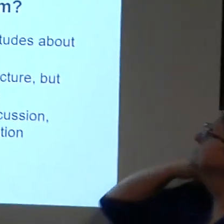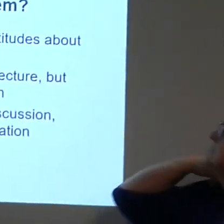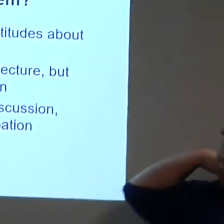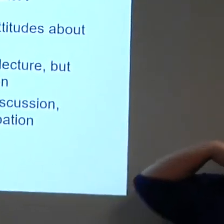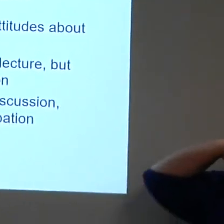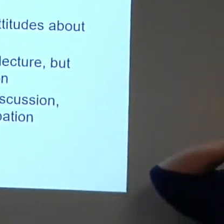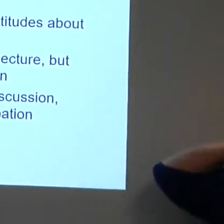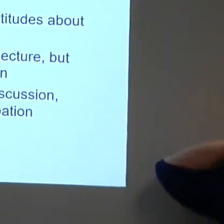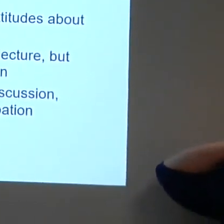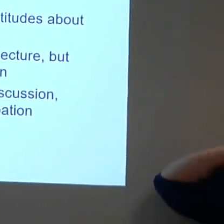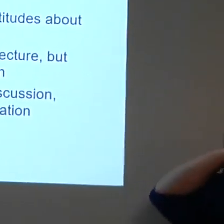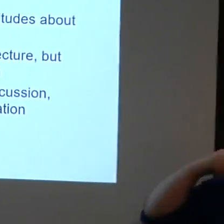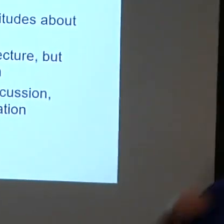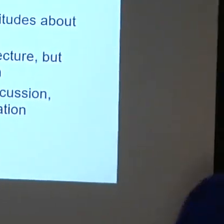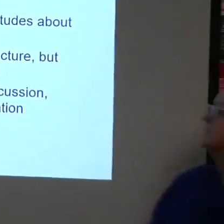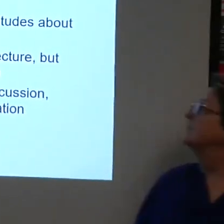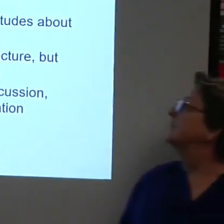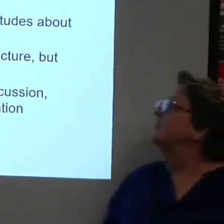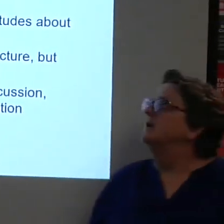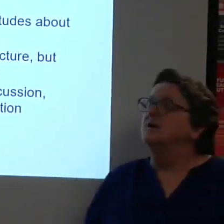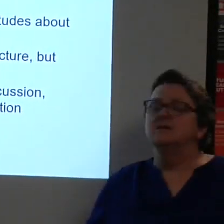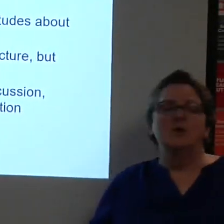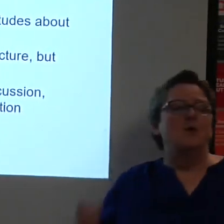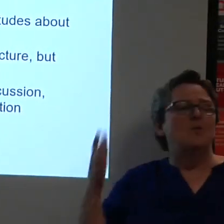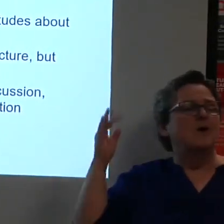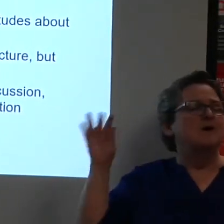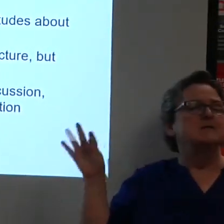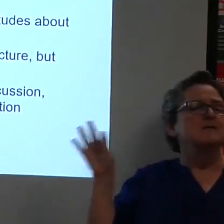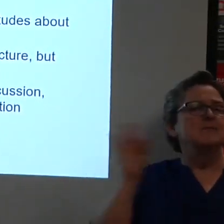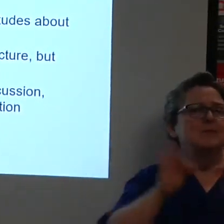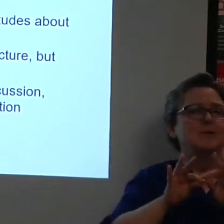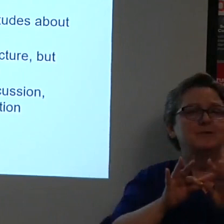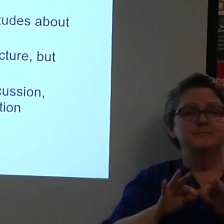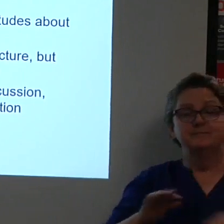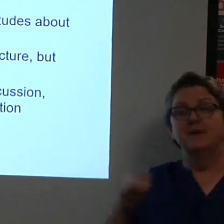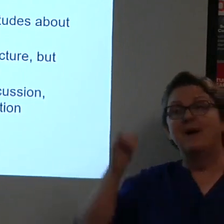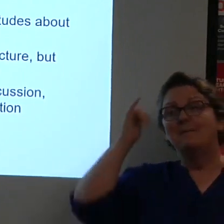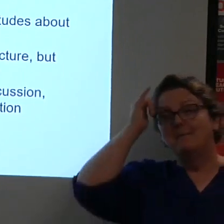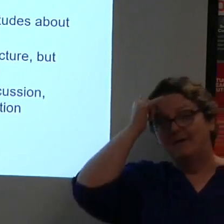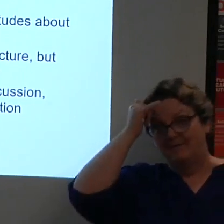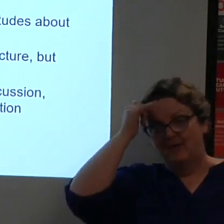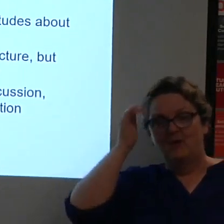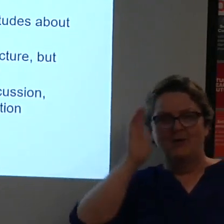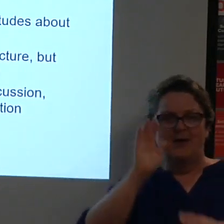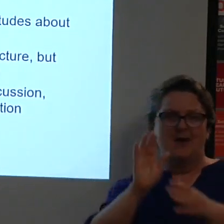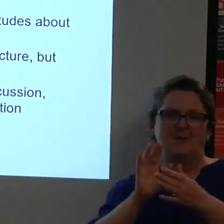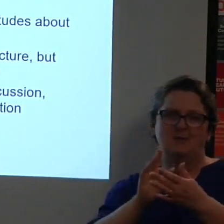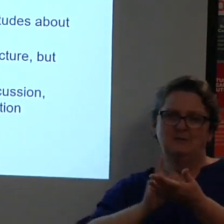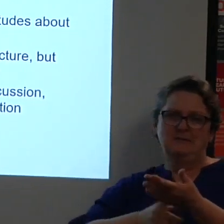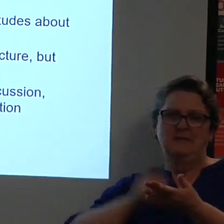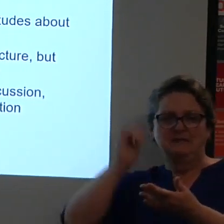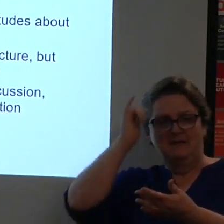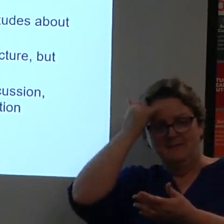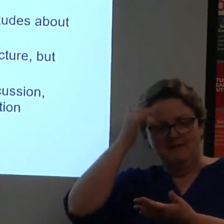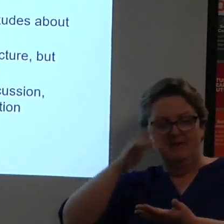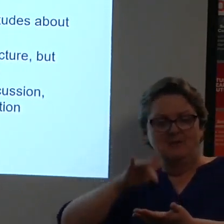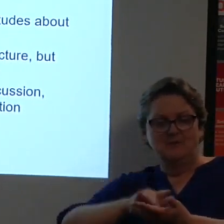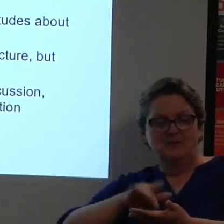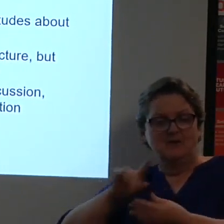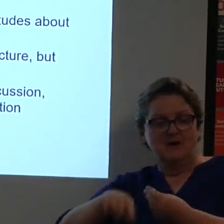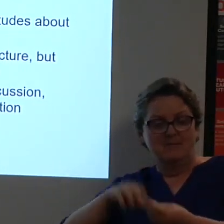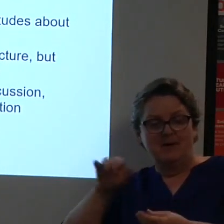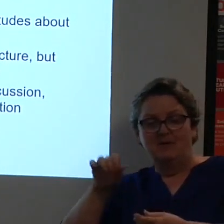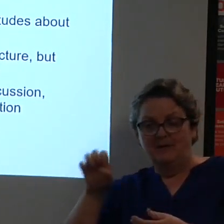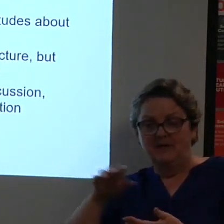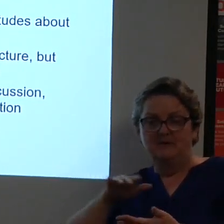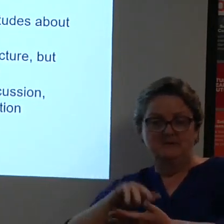in the business school, right, why should you think about doing this? So Buffalo, and we'll talk more about Buffalo Center on Case Study Education, they have a lot of